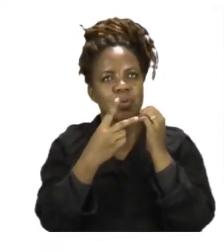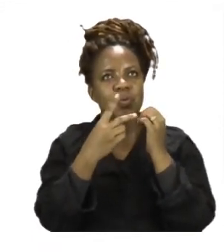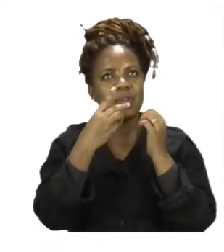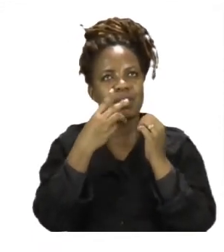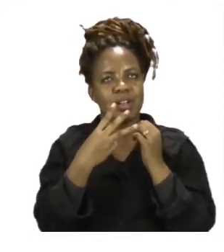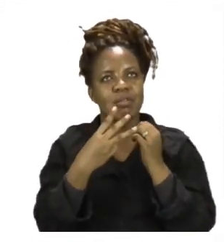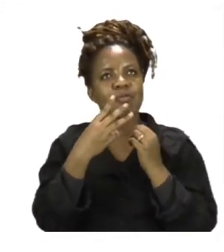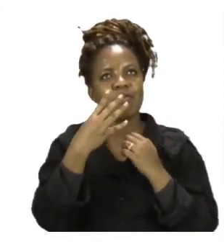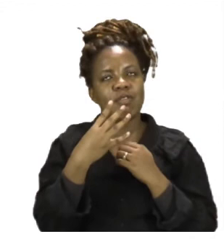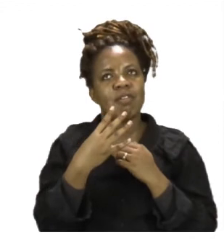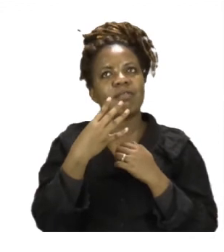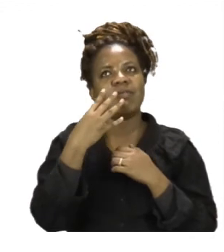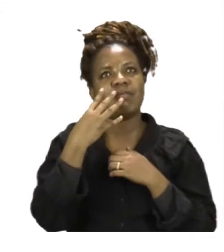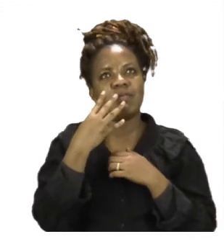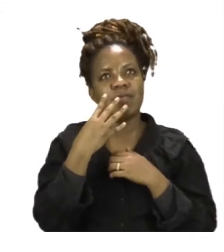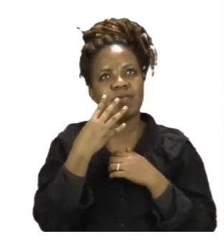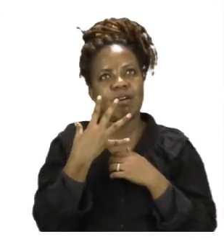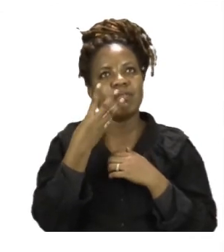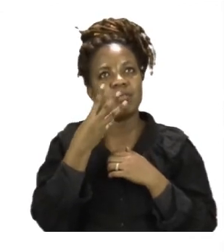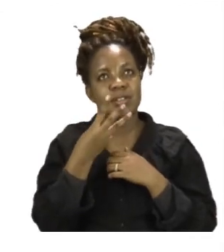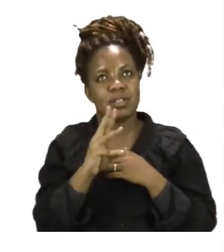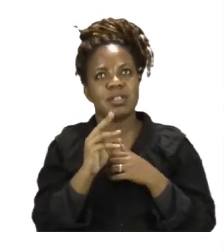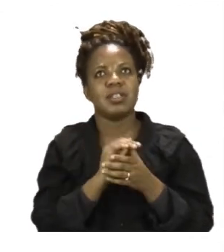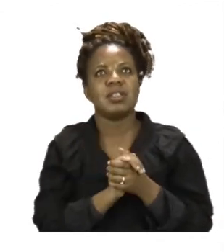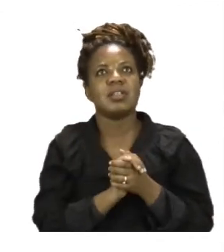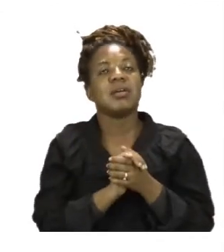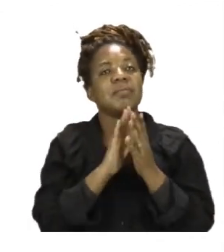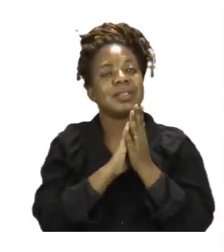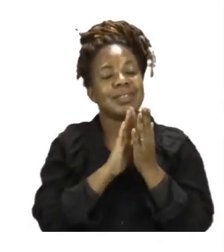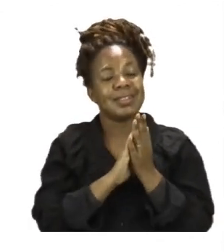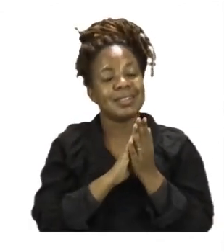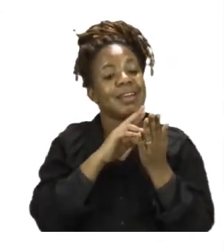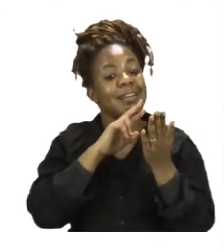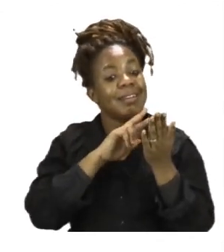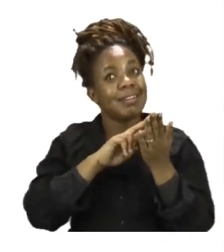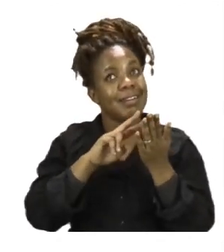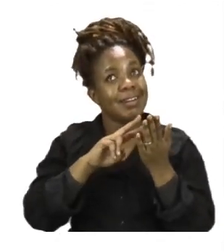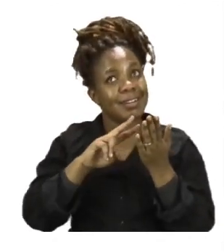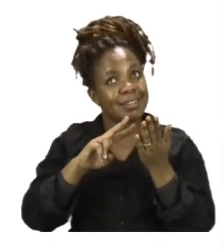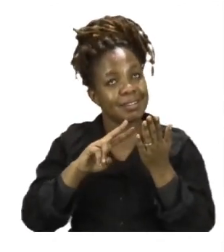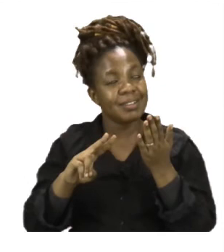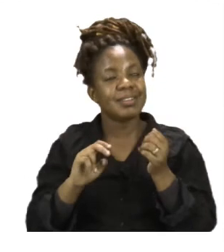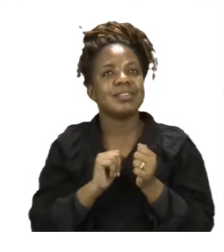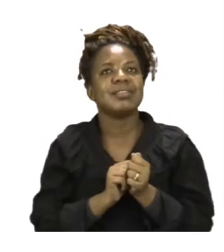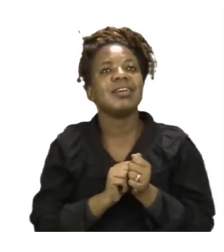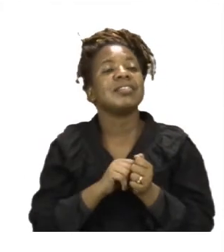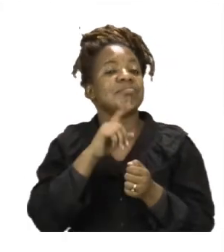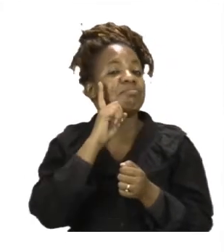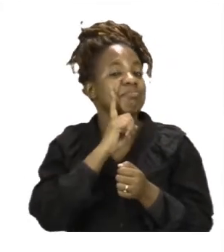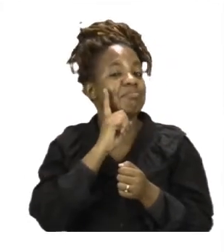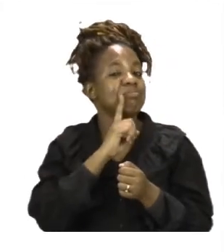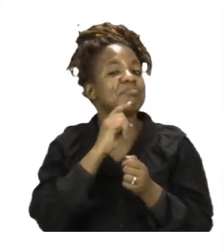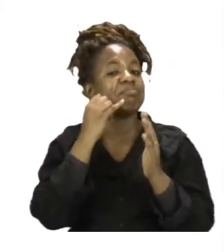until number 6. I'd like you to read them and be careful with the instructions.